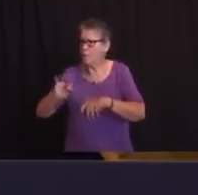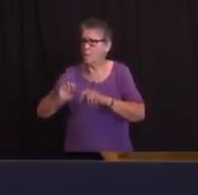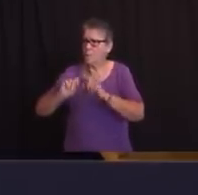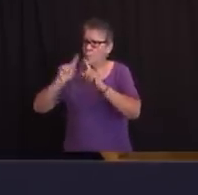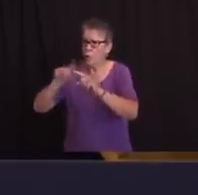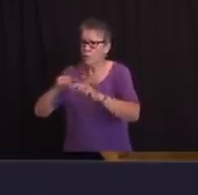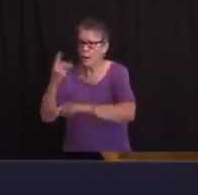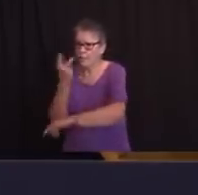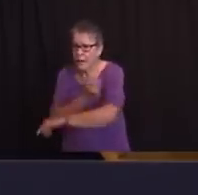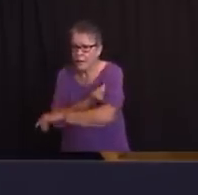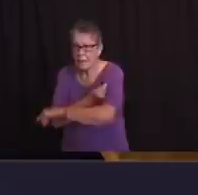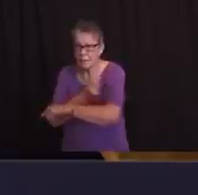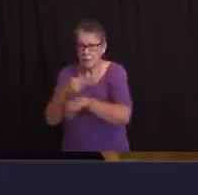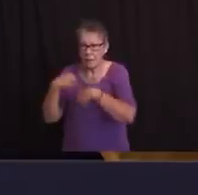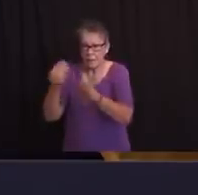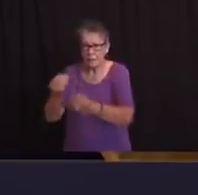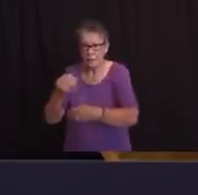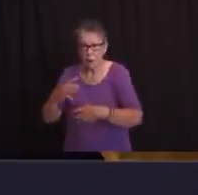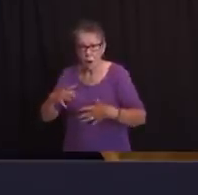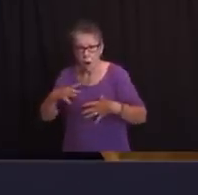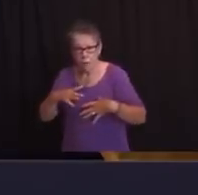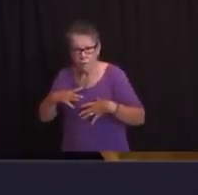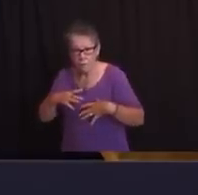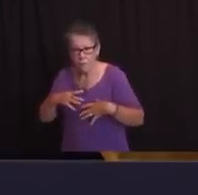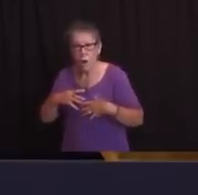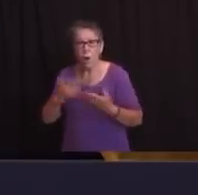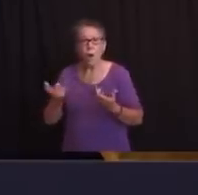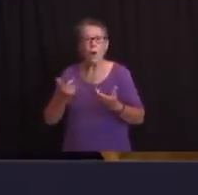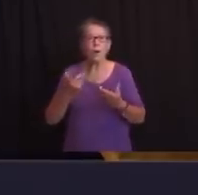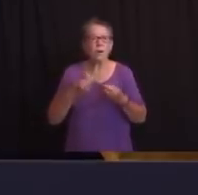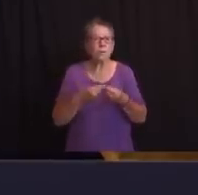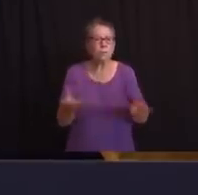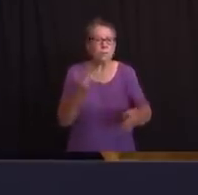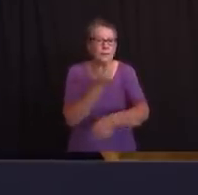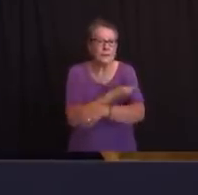can get vaccinated and then the results will be reported?